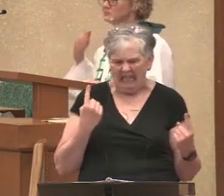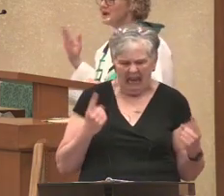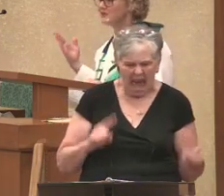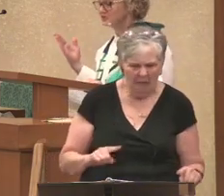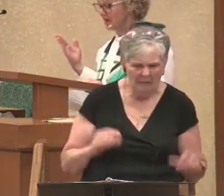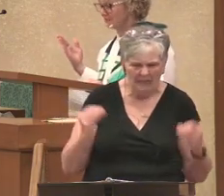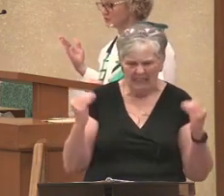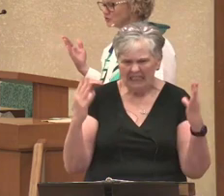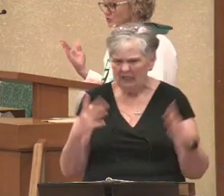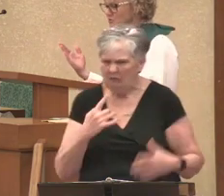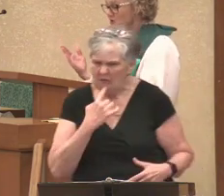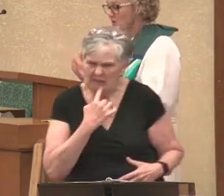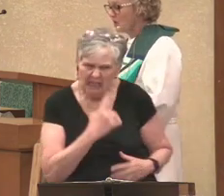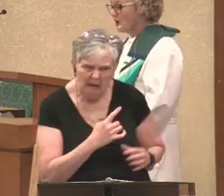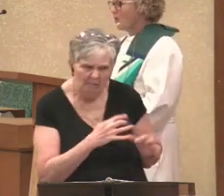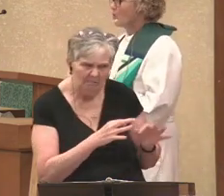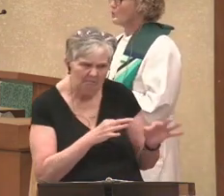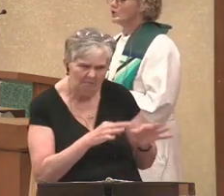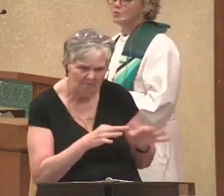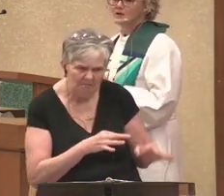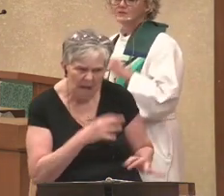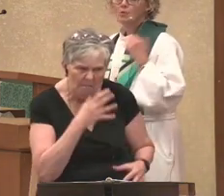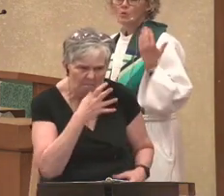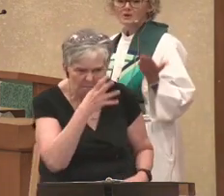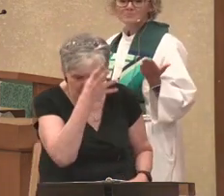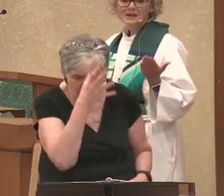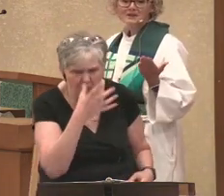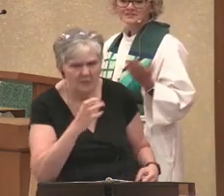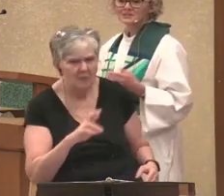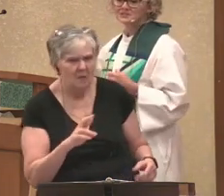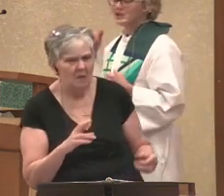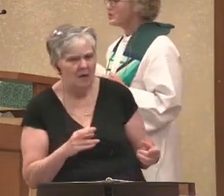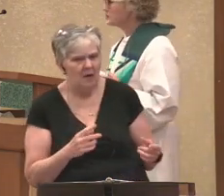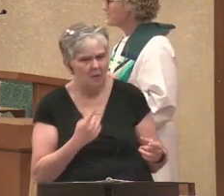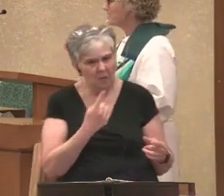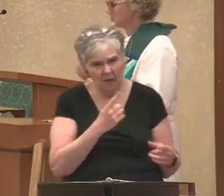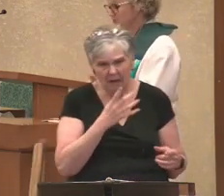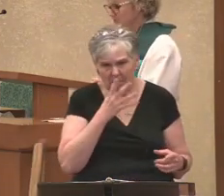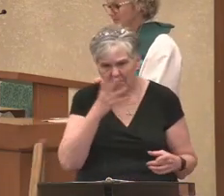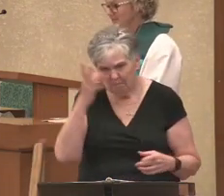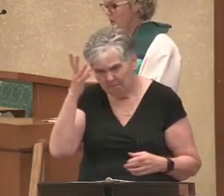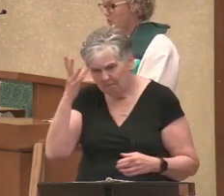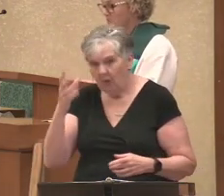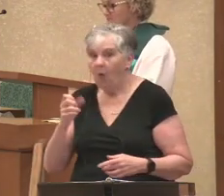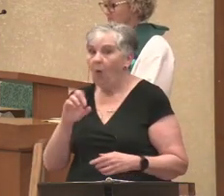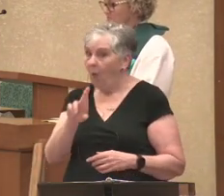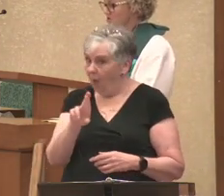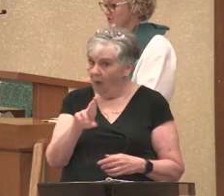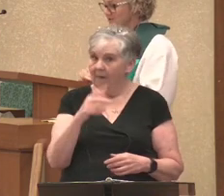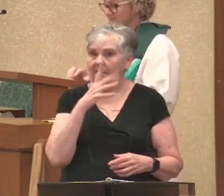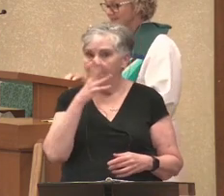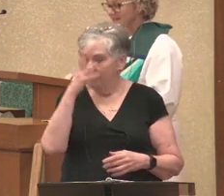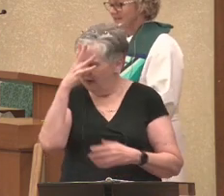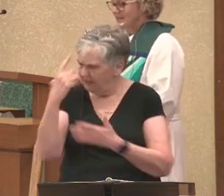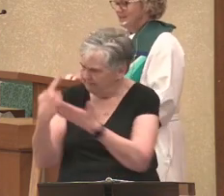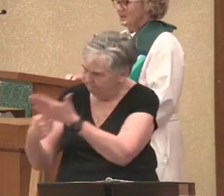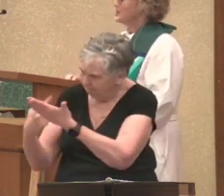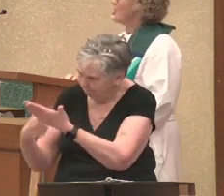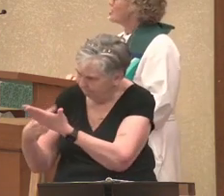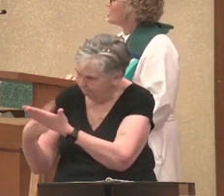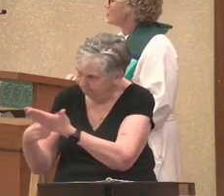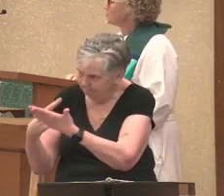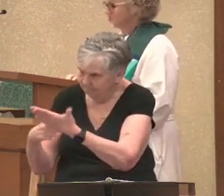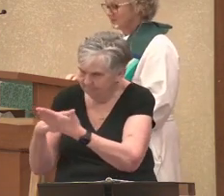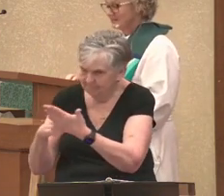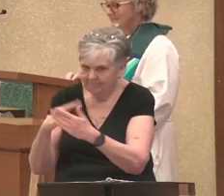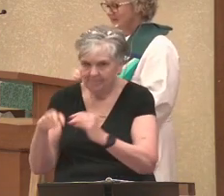tells your parents after school, or when one parent tells the other parent when they get home from work. In